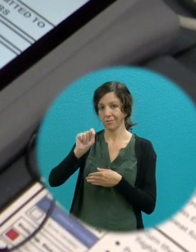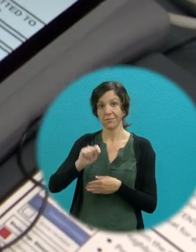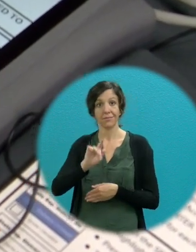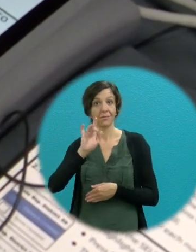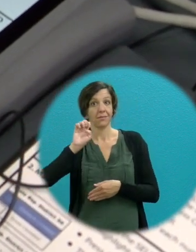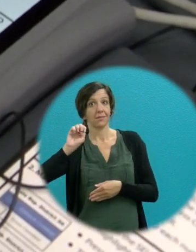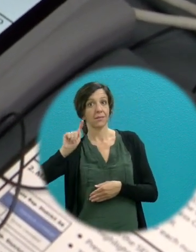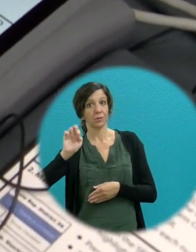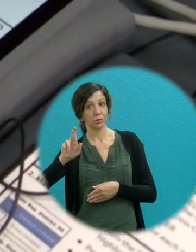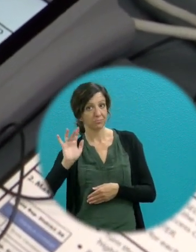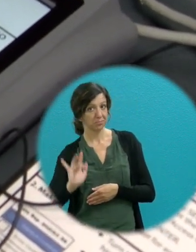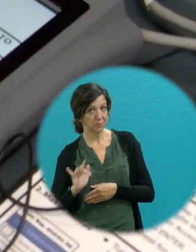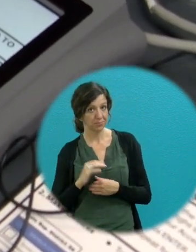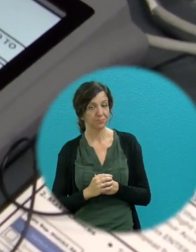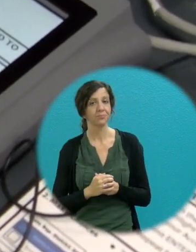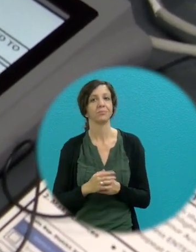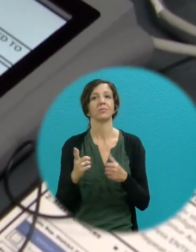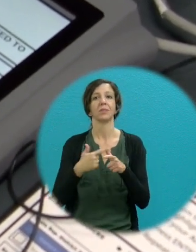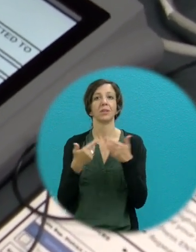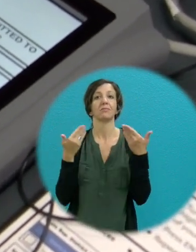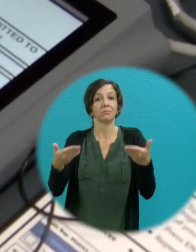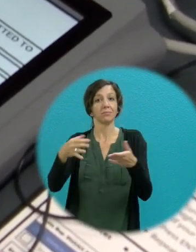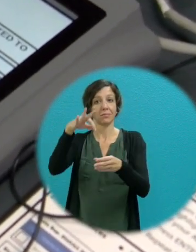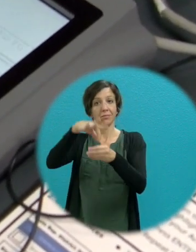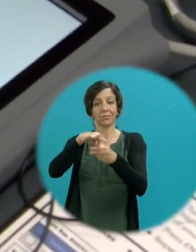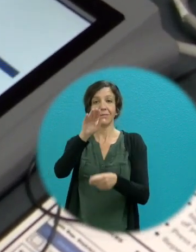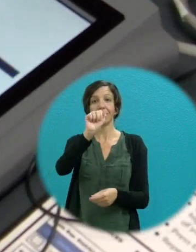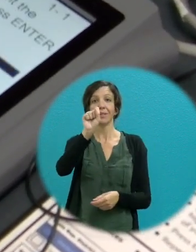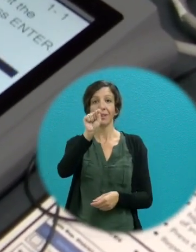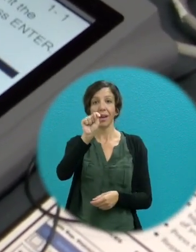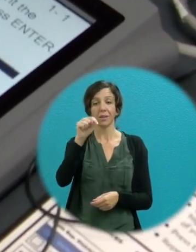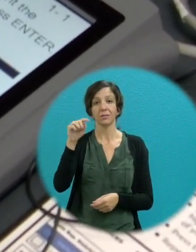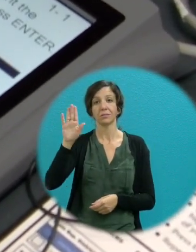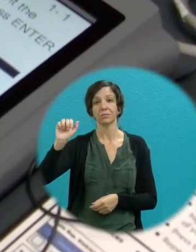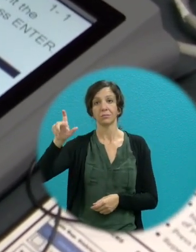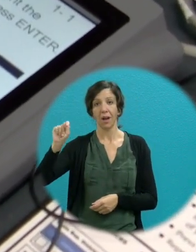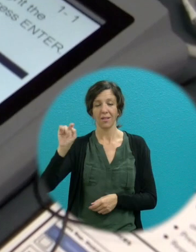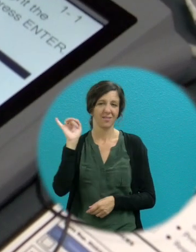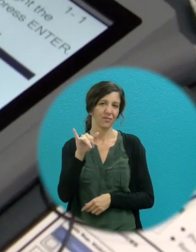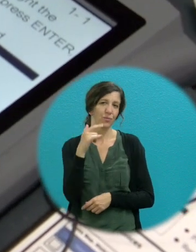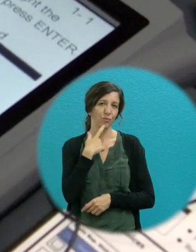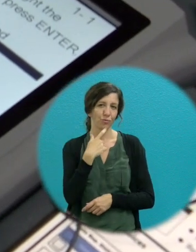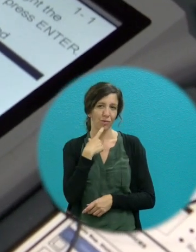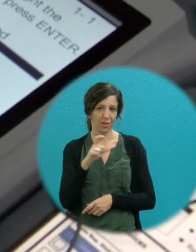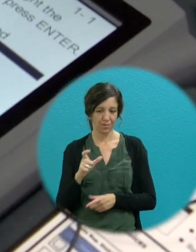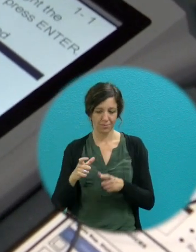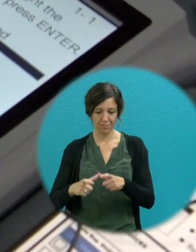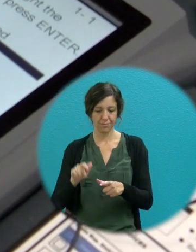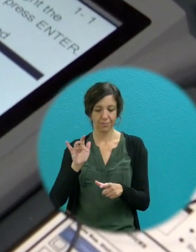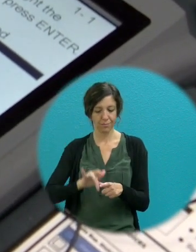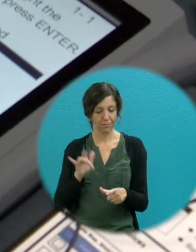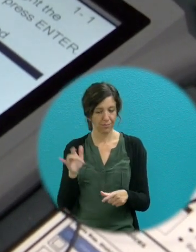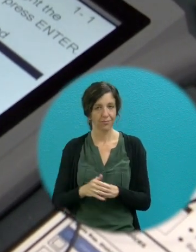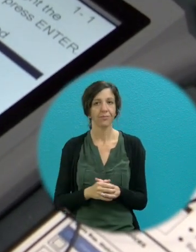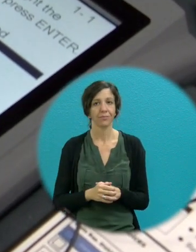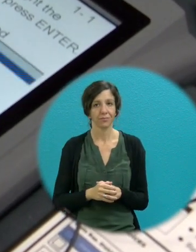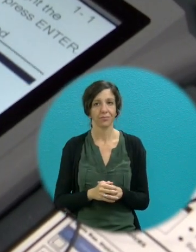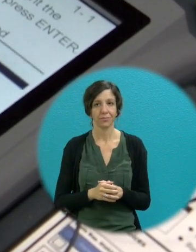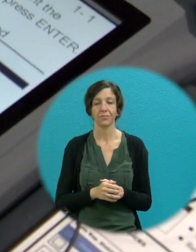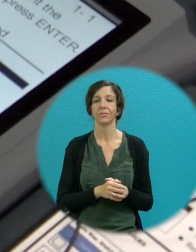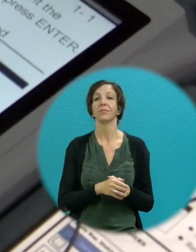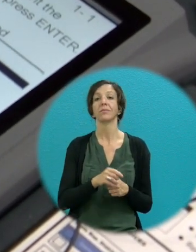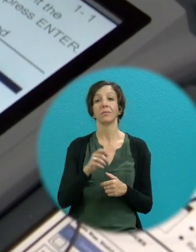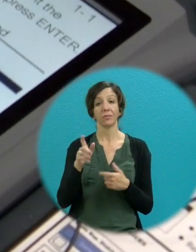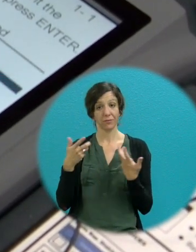ballot. and then ballot, which is the red Summary button. page. Turn the wheel to hear how It you will voted tell each you contest. exactly how you Governor George, voted